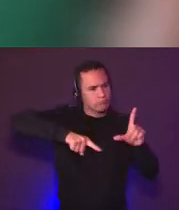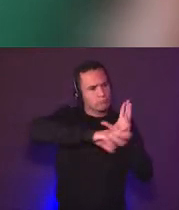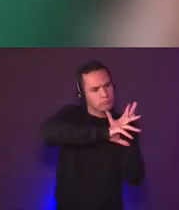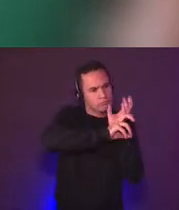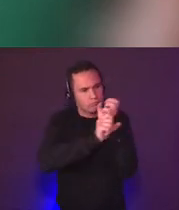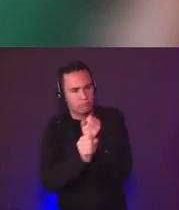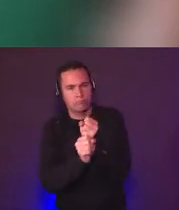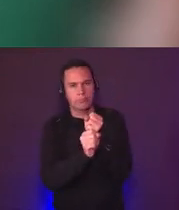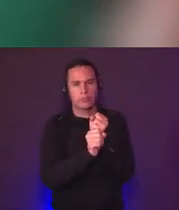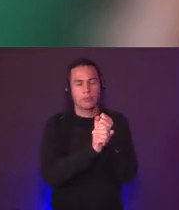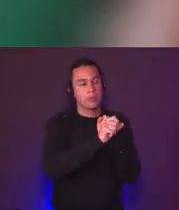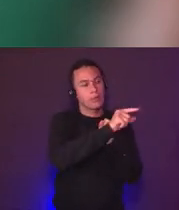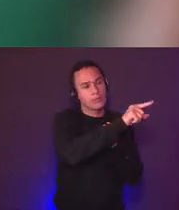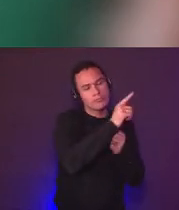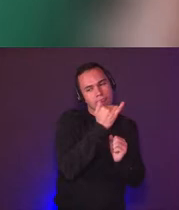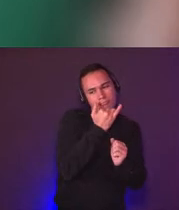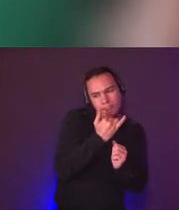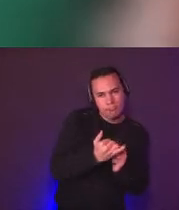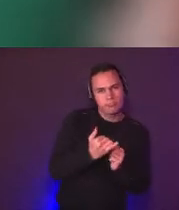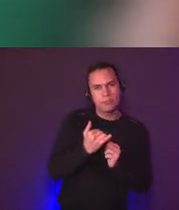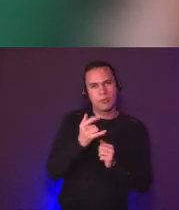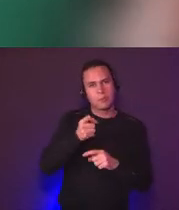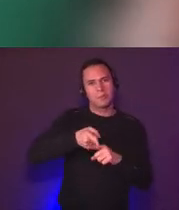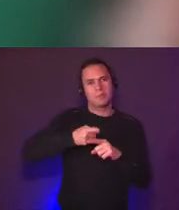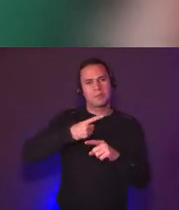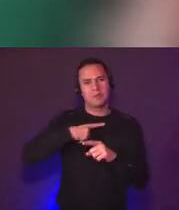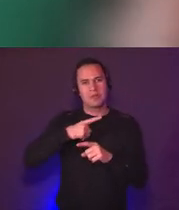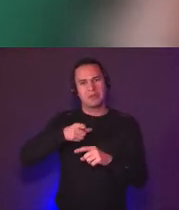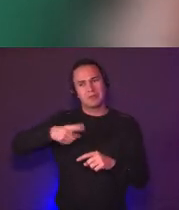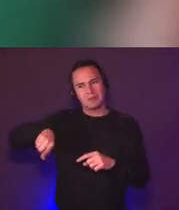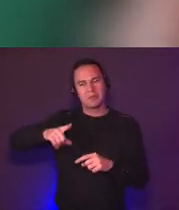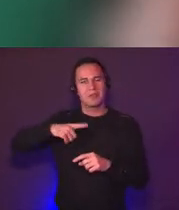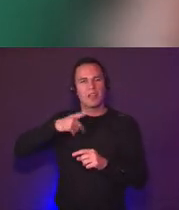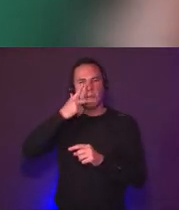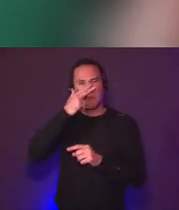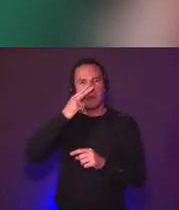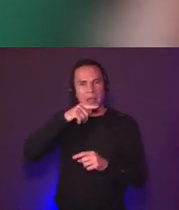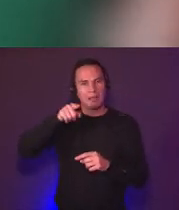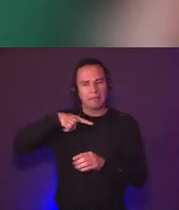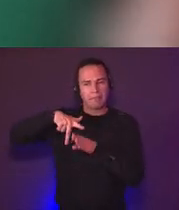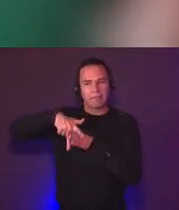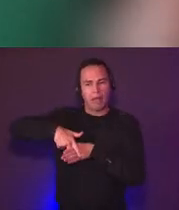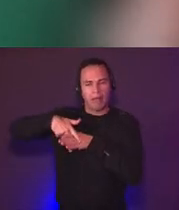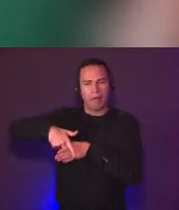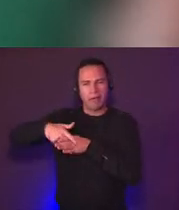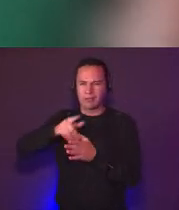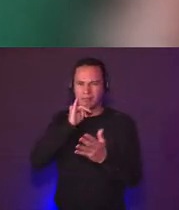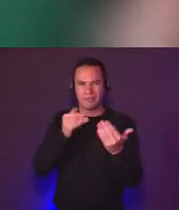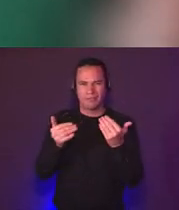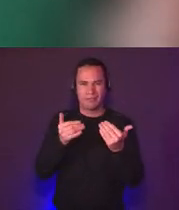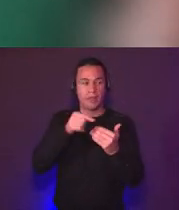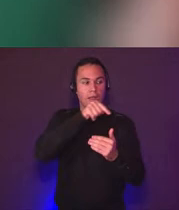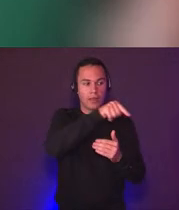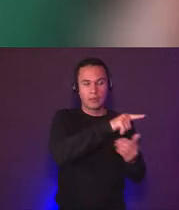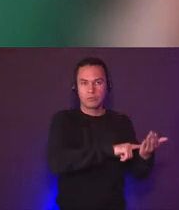us for our data cowboyship. He changed journalism globally and forever.